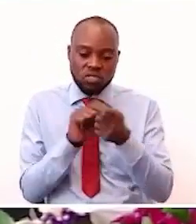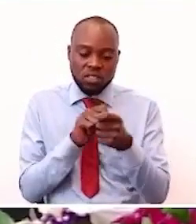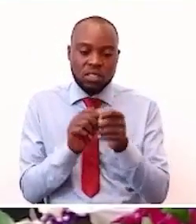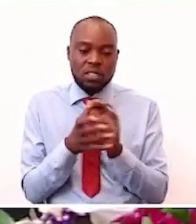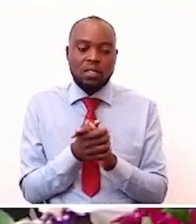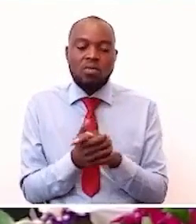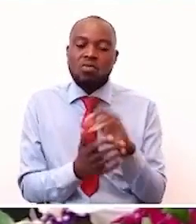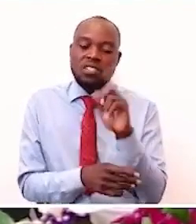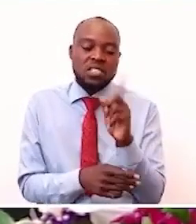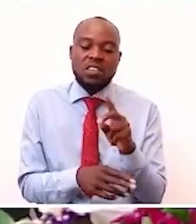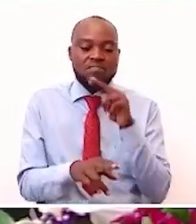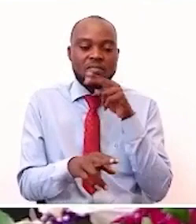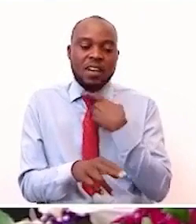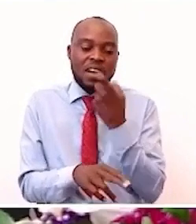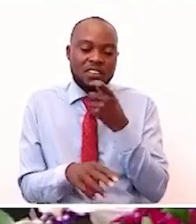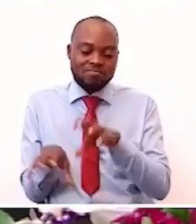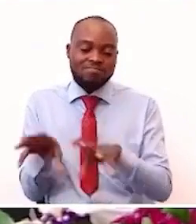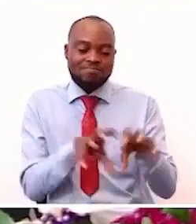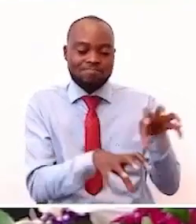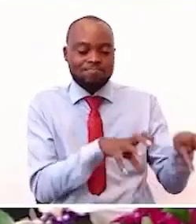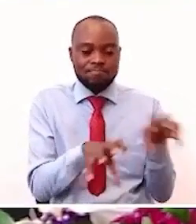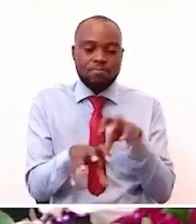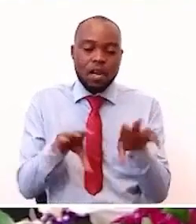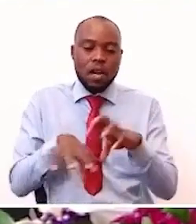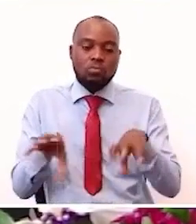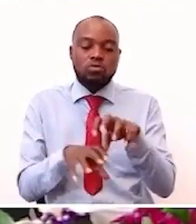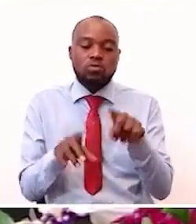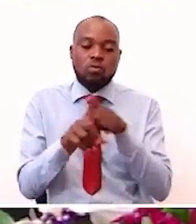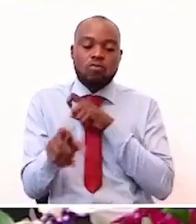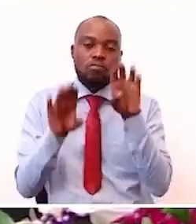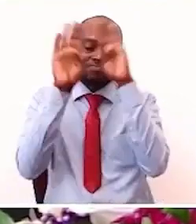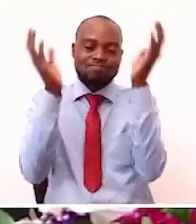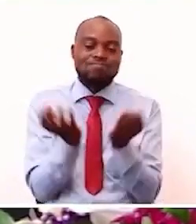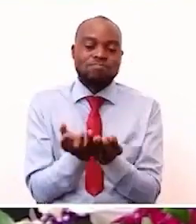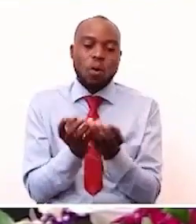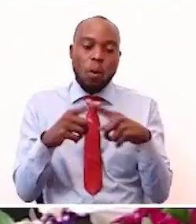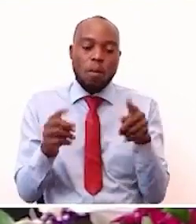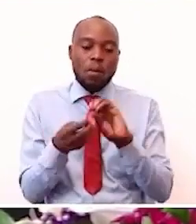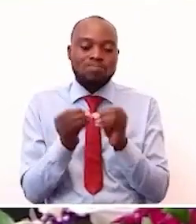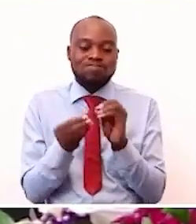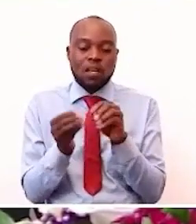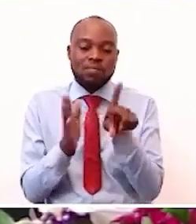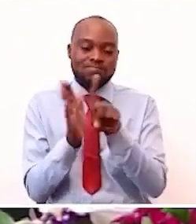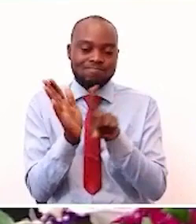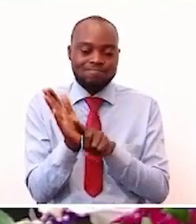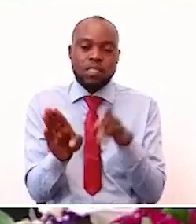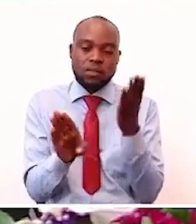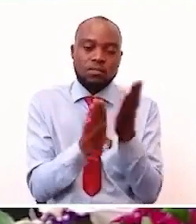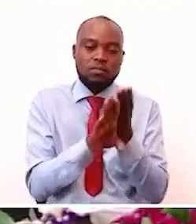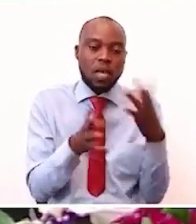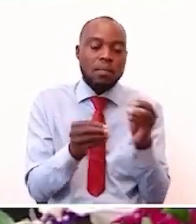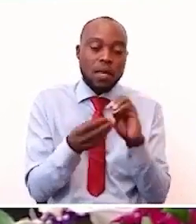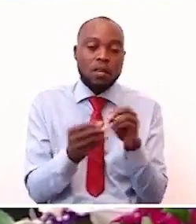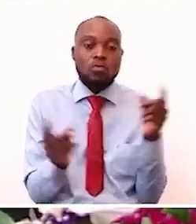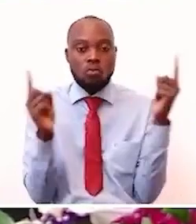terms of mobilizing resources for the continent, but creating a different policy paradigm that will